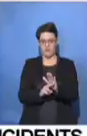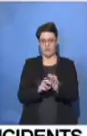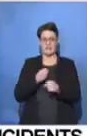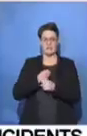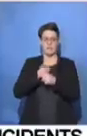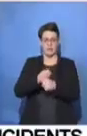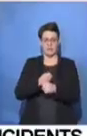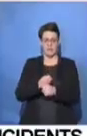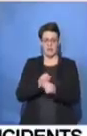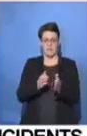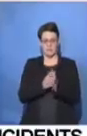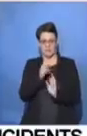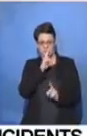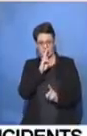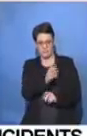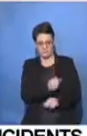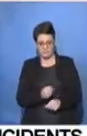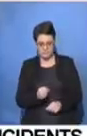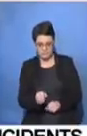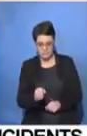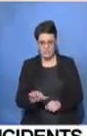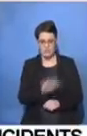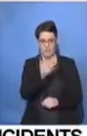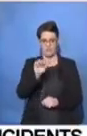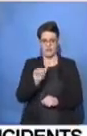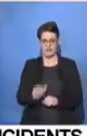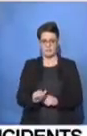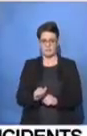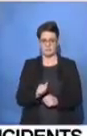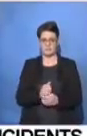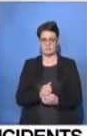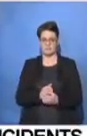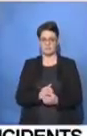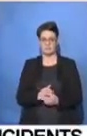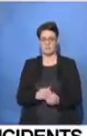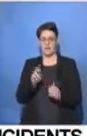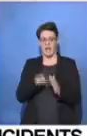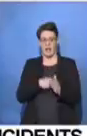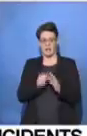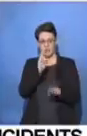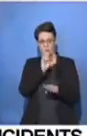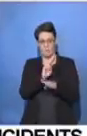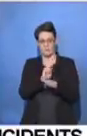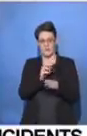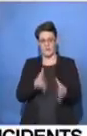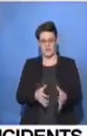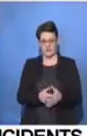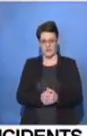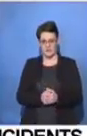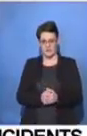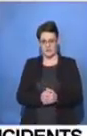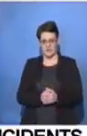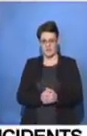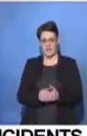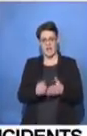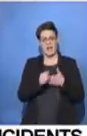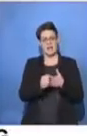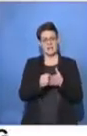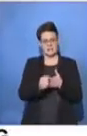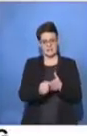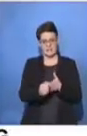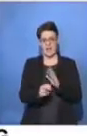missions accredited to the Republic of South Africa, election observers, leaders